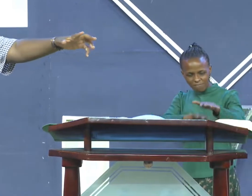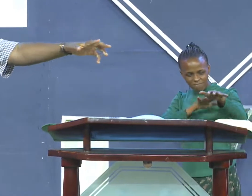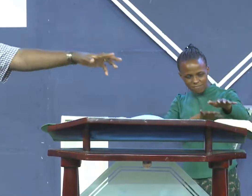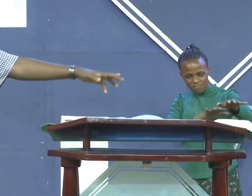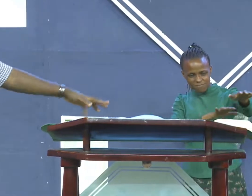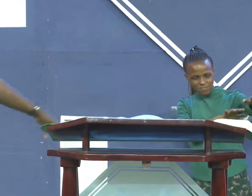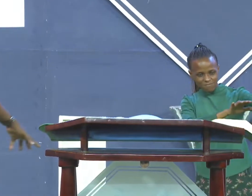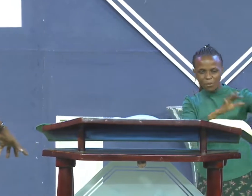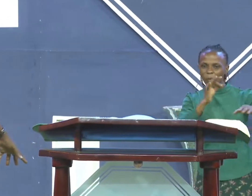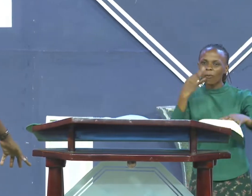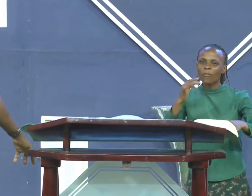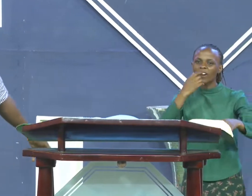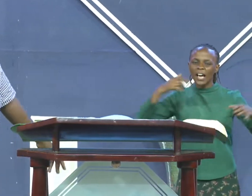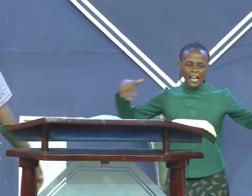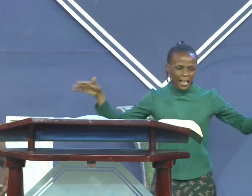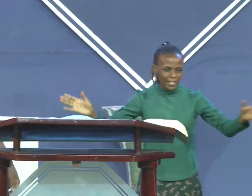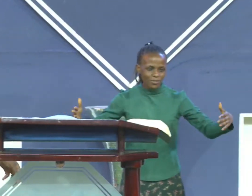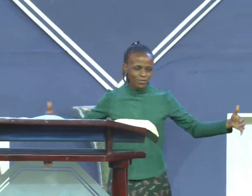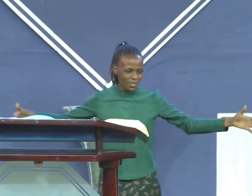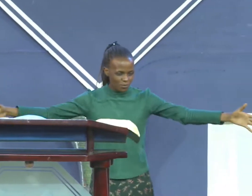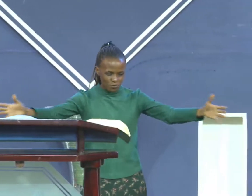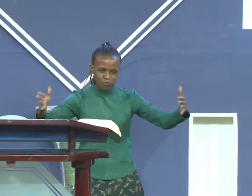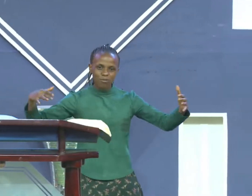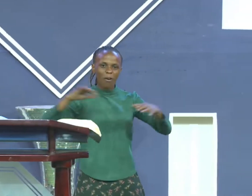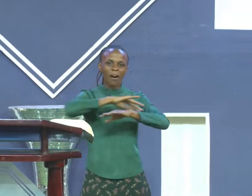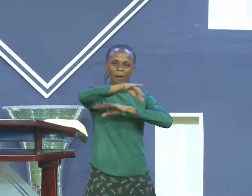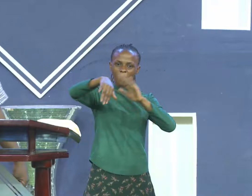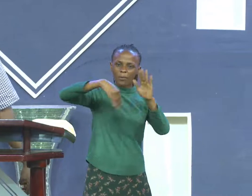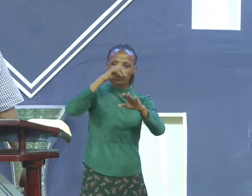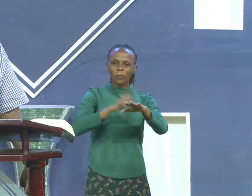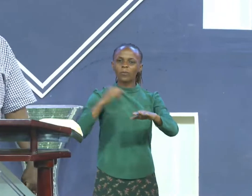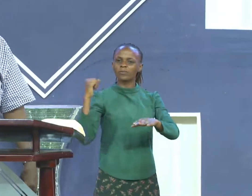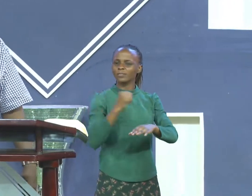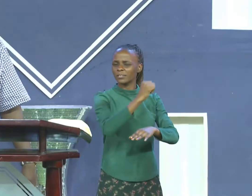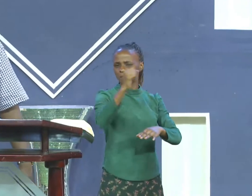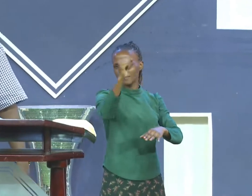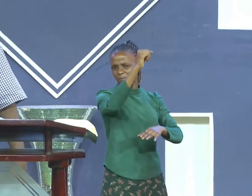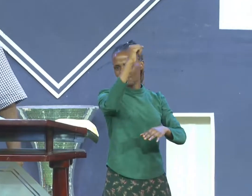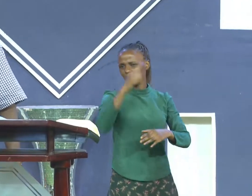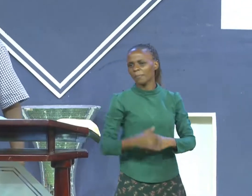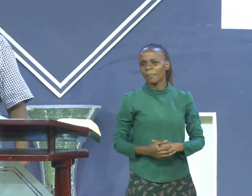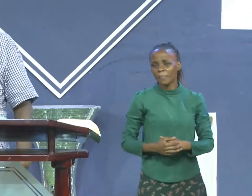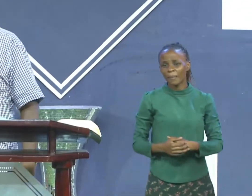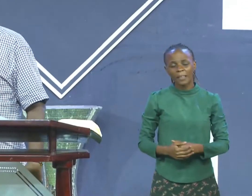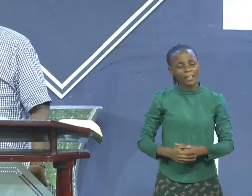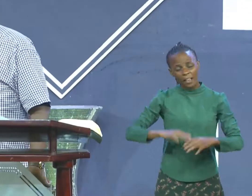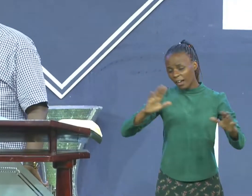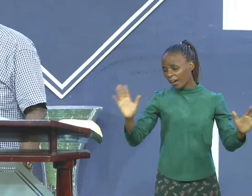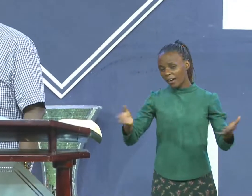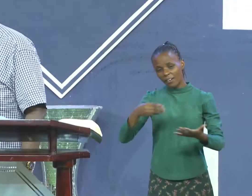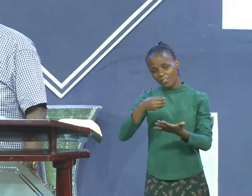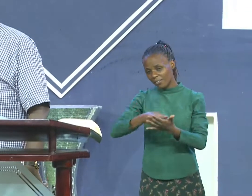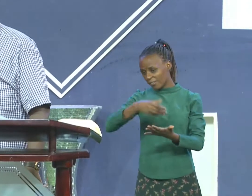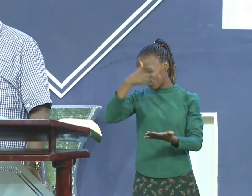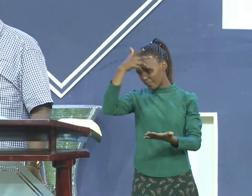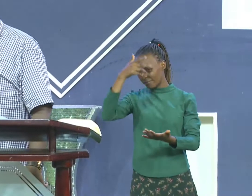emabega ekwetooloola ng'otambula. But when you have a fleet of angels behind you and it surrounds you as you walk. Ekyo nno nga kya muwendo. That